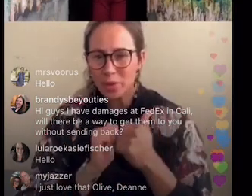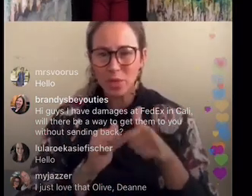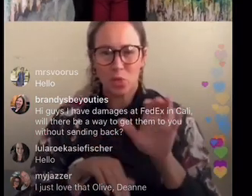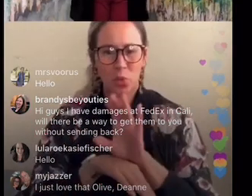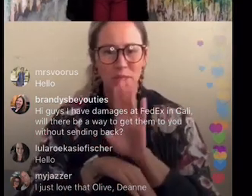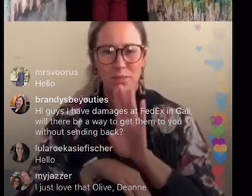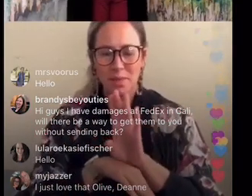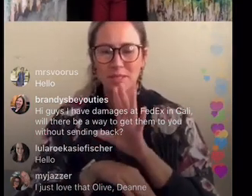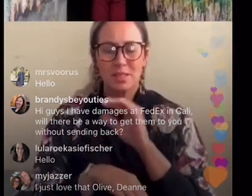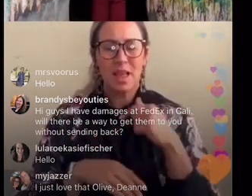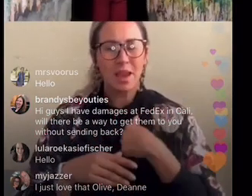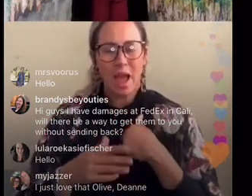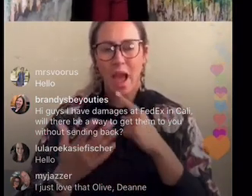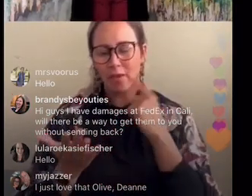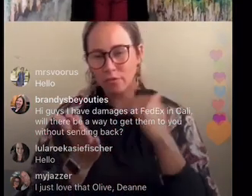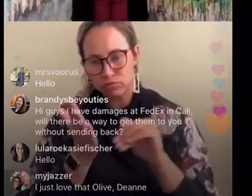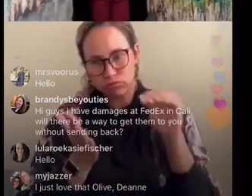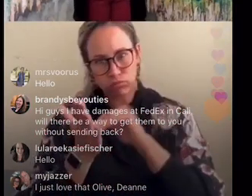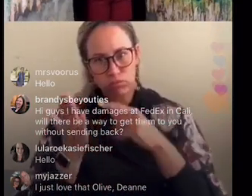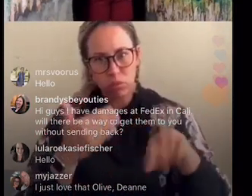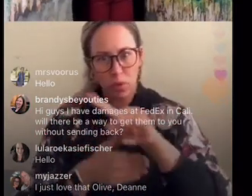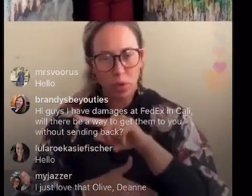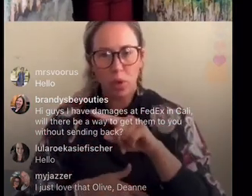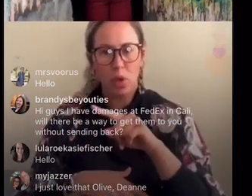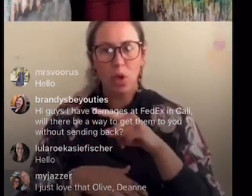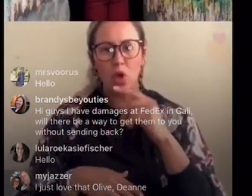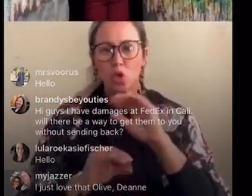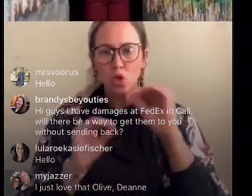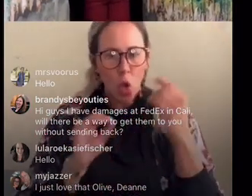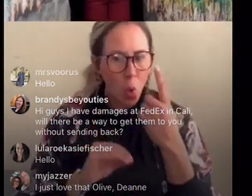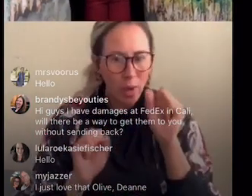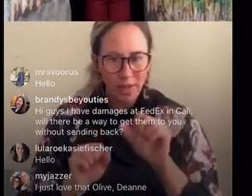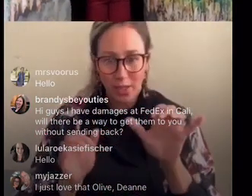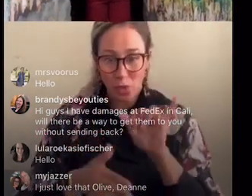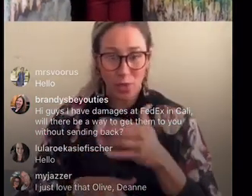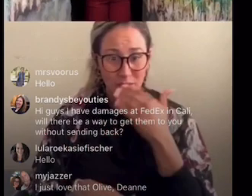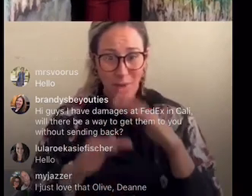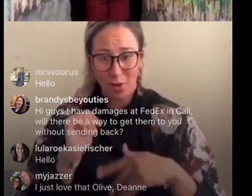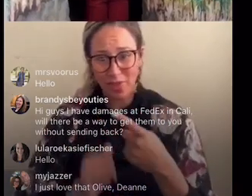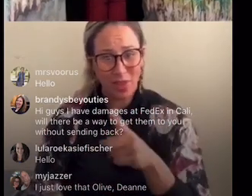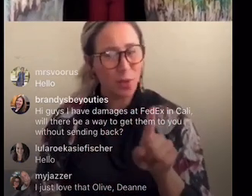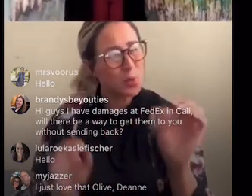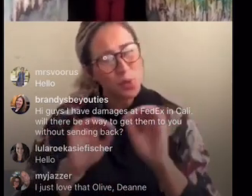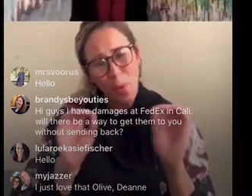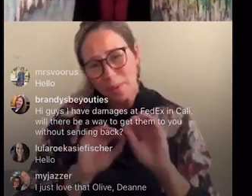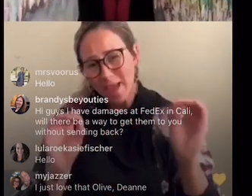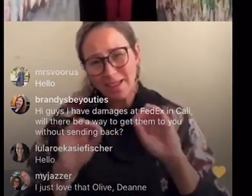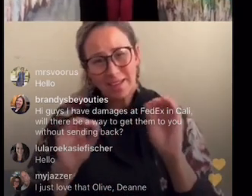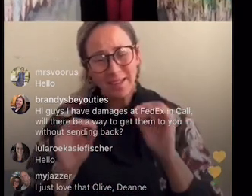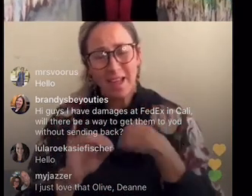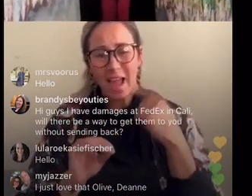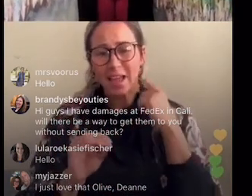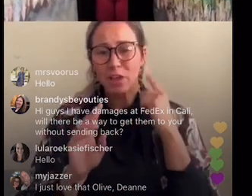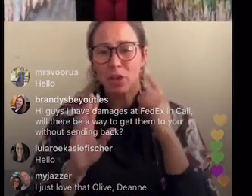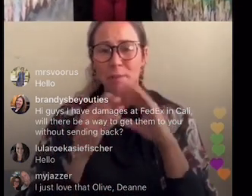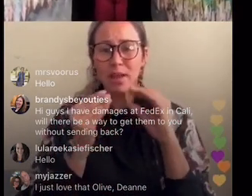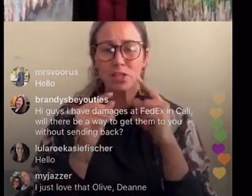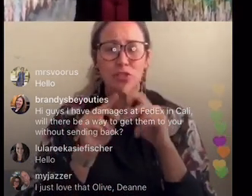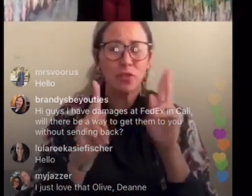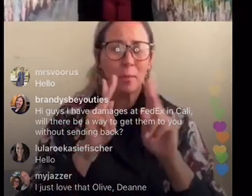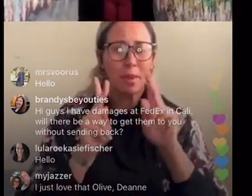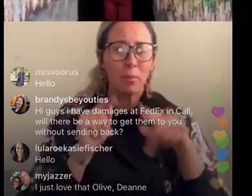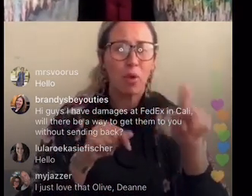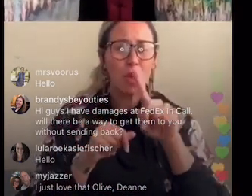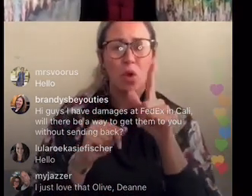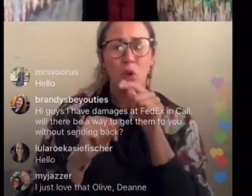I've said this to you over and over and over. Nobody can do this better than you. Nobody. You guys, I'm hearing messages from people